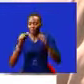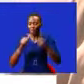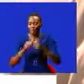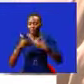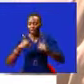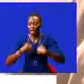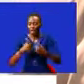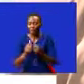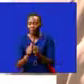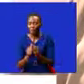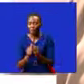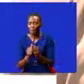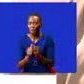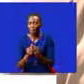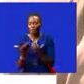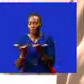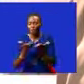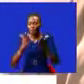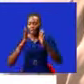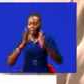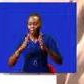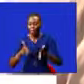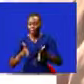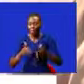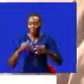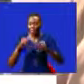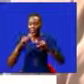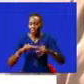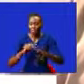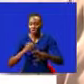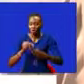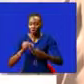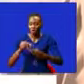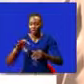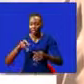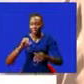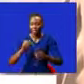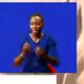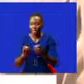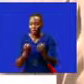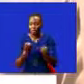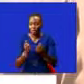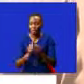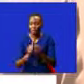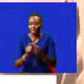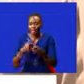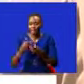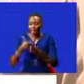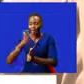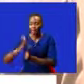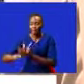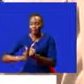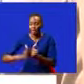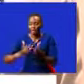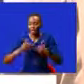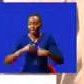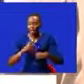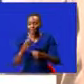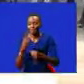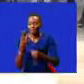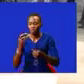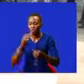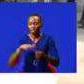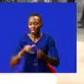godo ma ji betie kata ji kawe mtokni. To mpango nitiere kuonde moko be pod ibiro